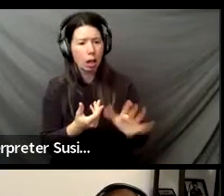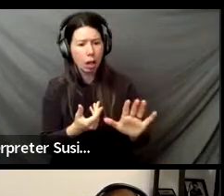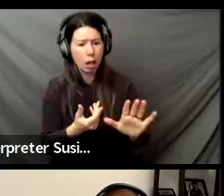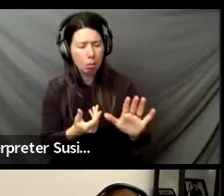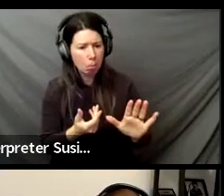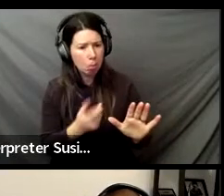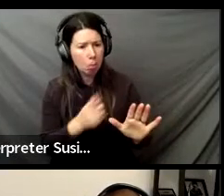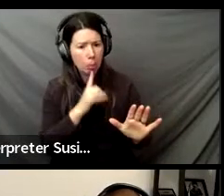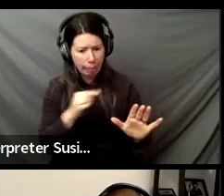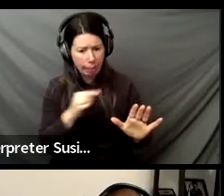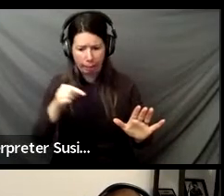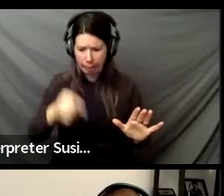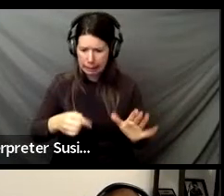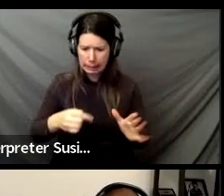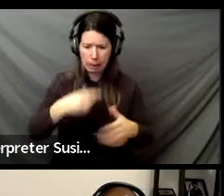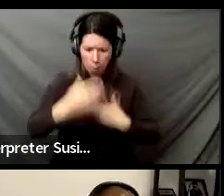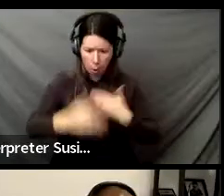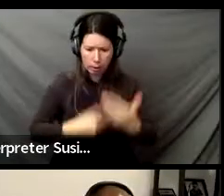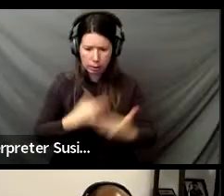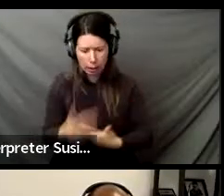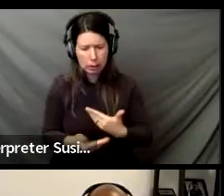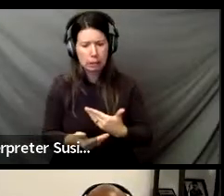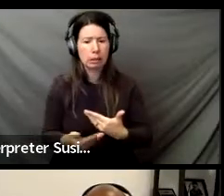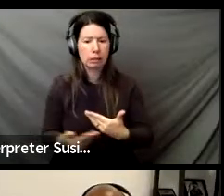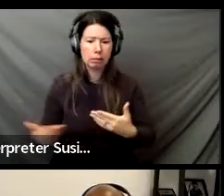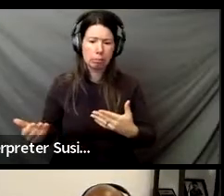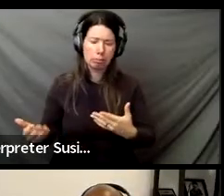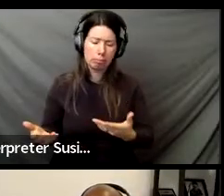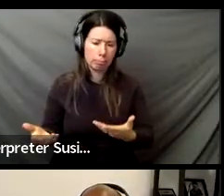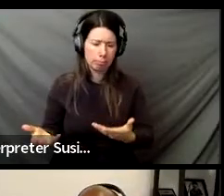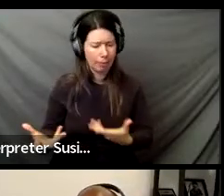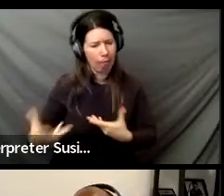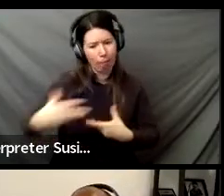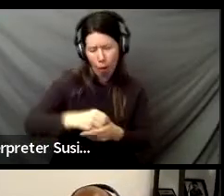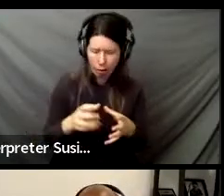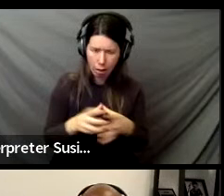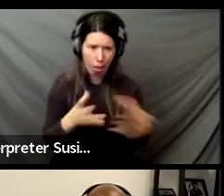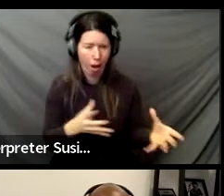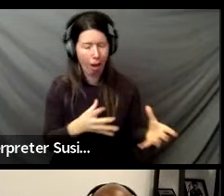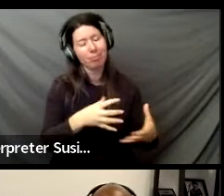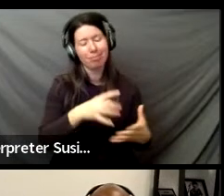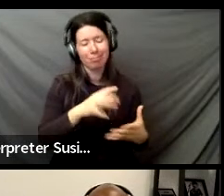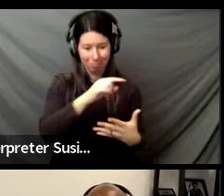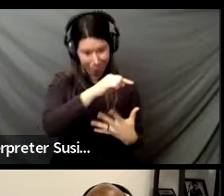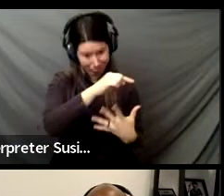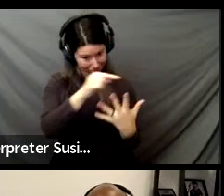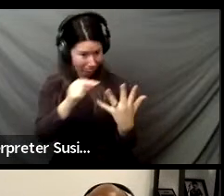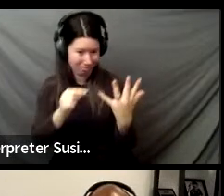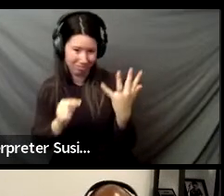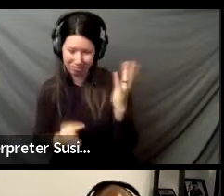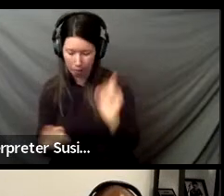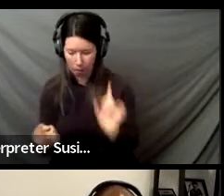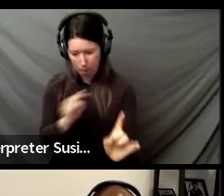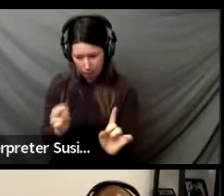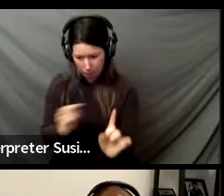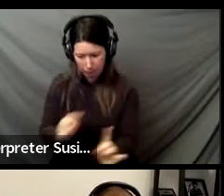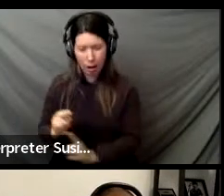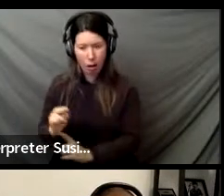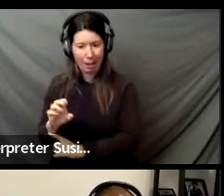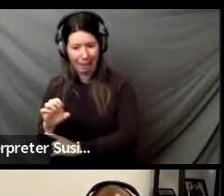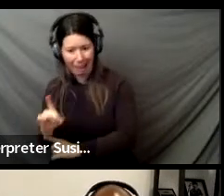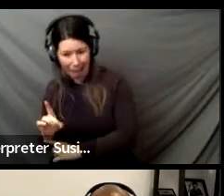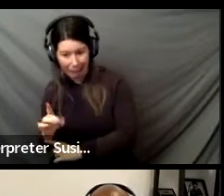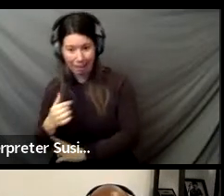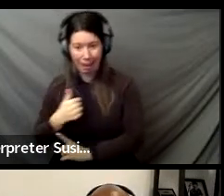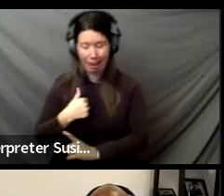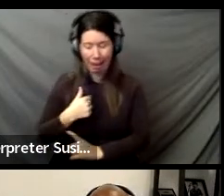very dynamic process. It was designed that way intentionally, and Ed and I are doing our best to kind of live up